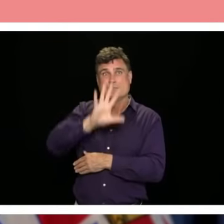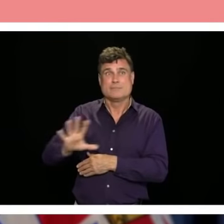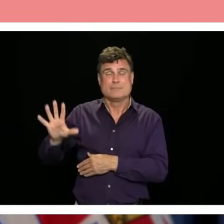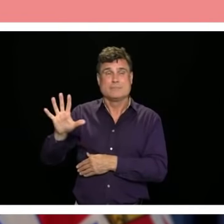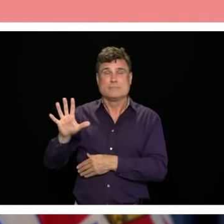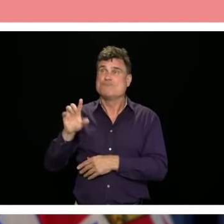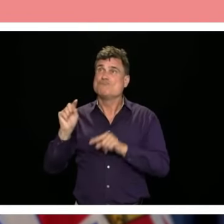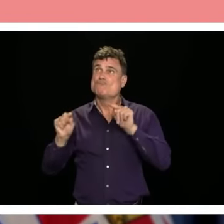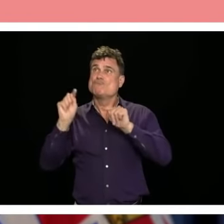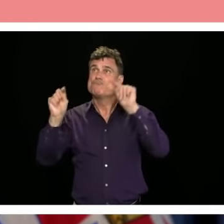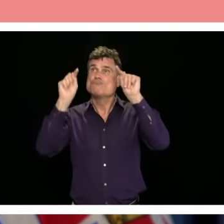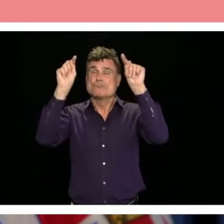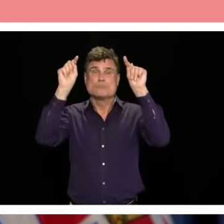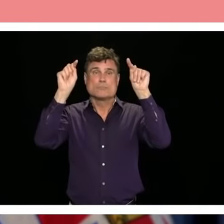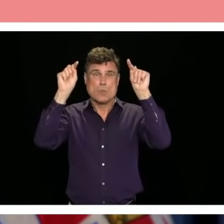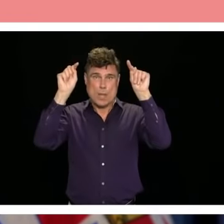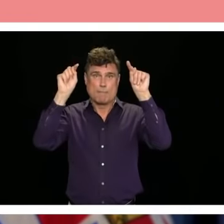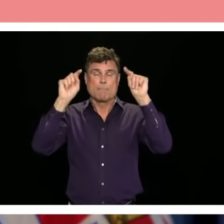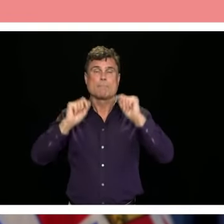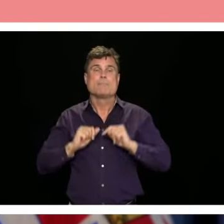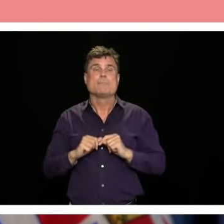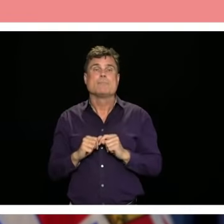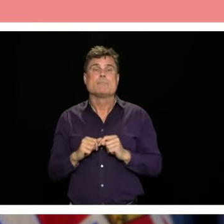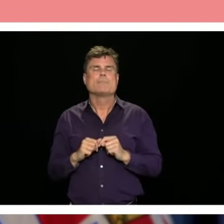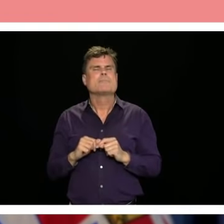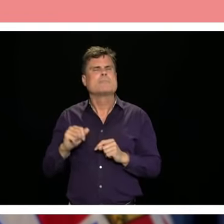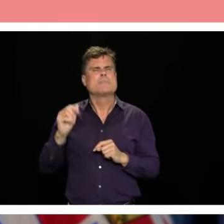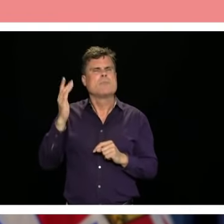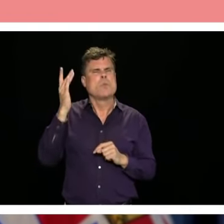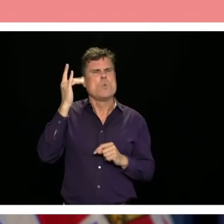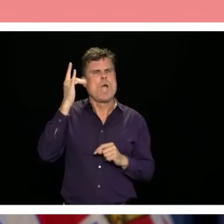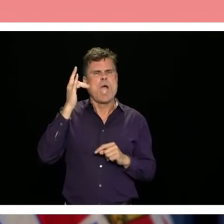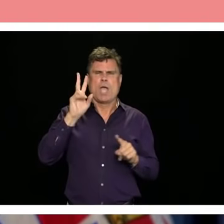were talking about and why we were going to be reporting them going forward.